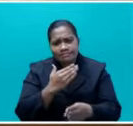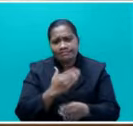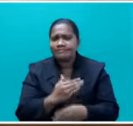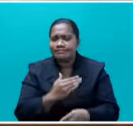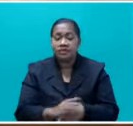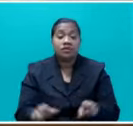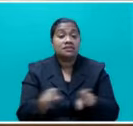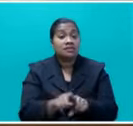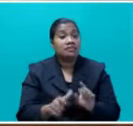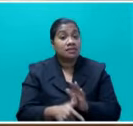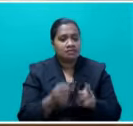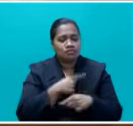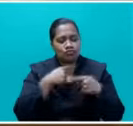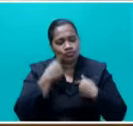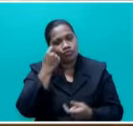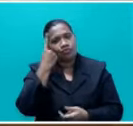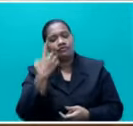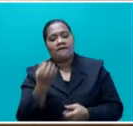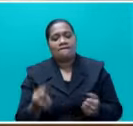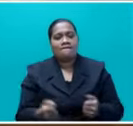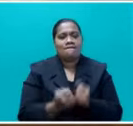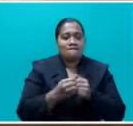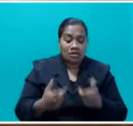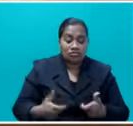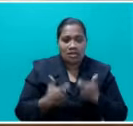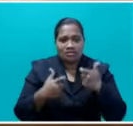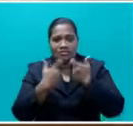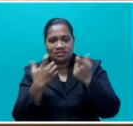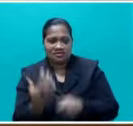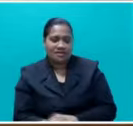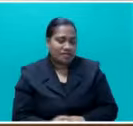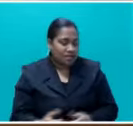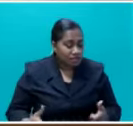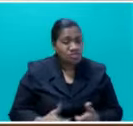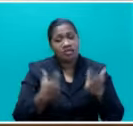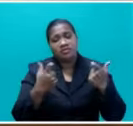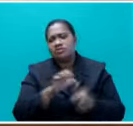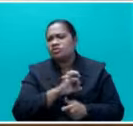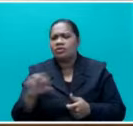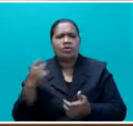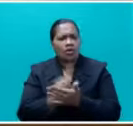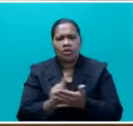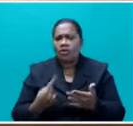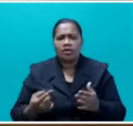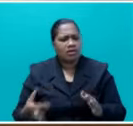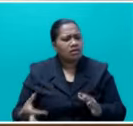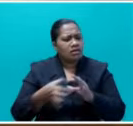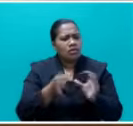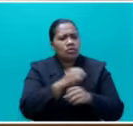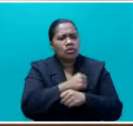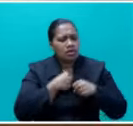have also realized the many challenges that we have had at then. These challenges not only relate to our sustainable